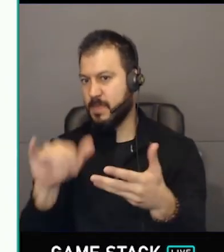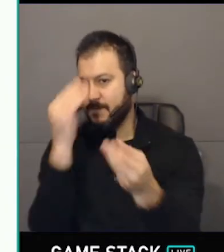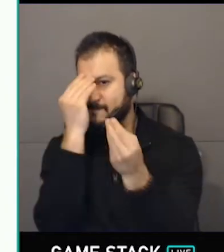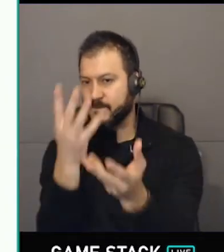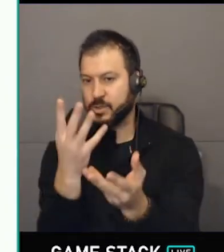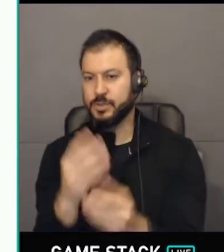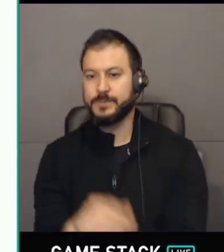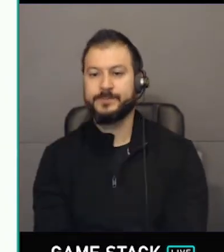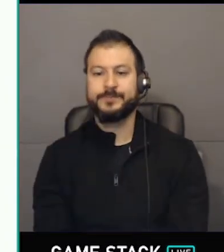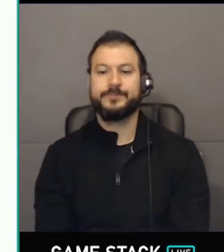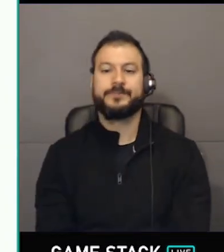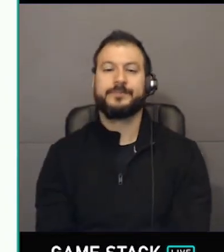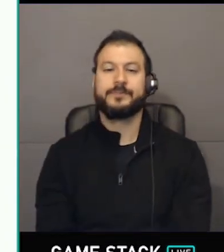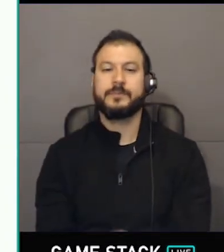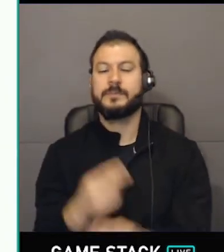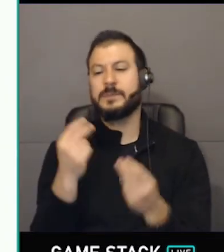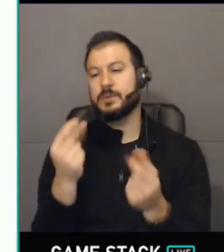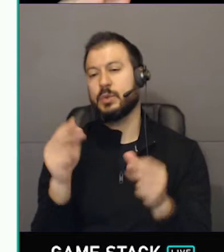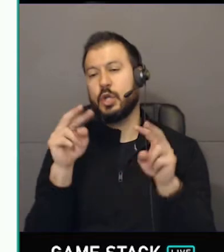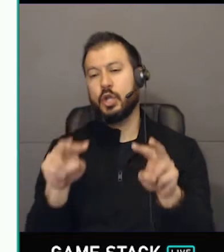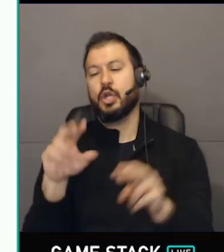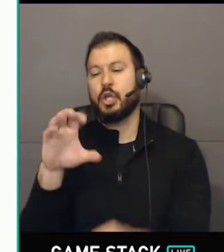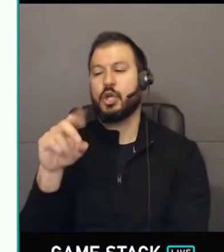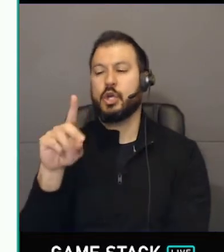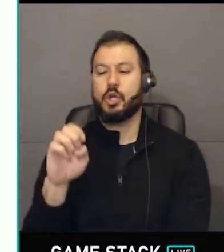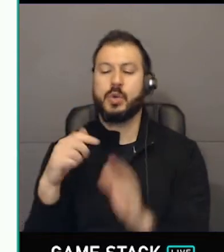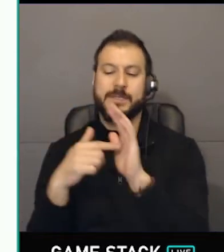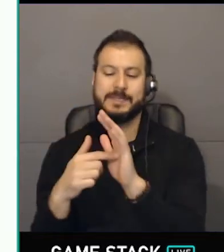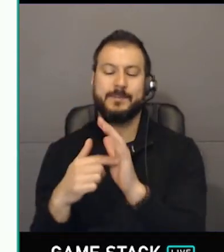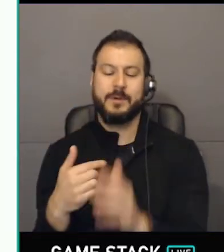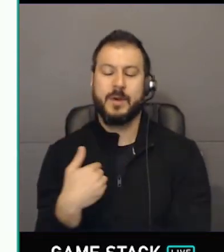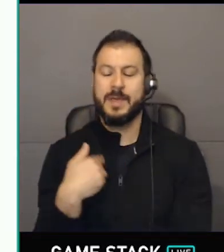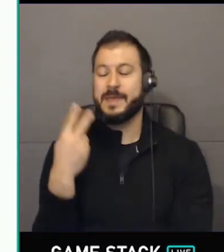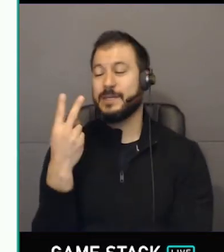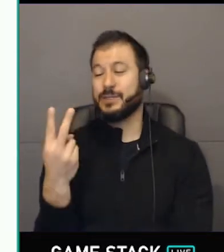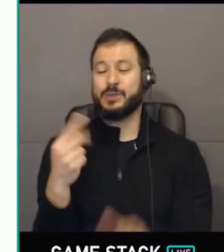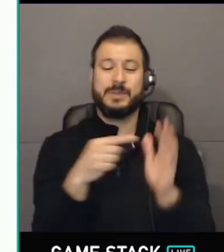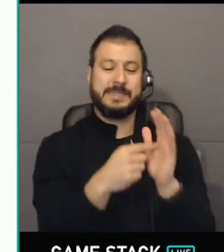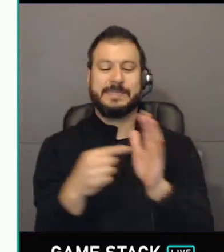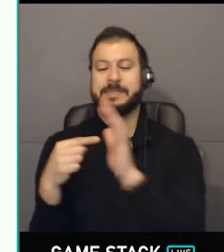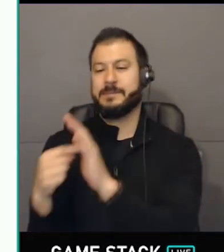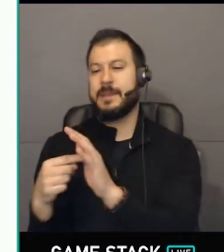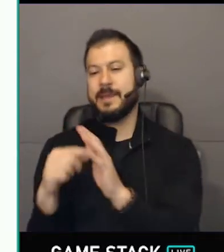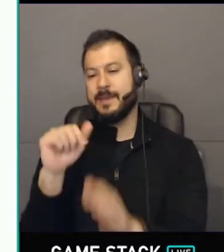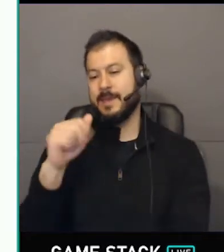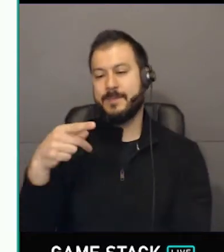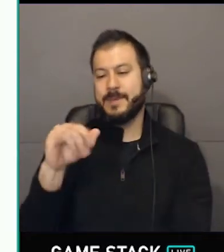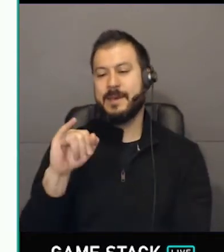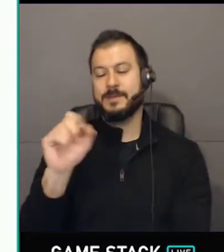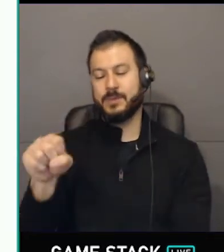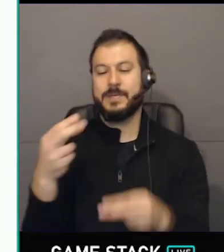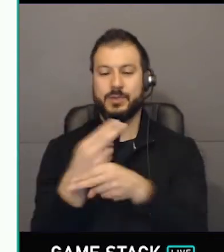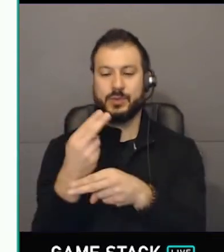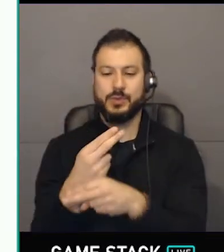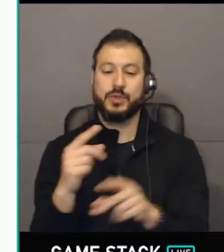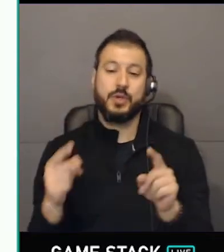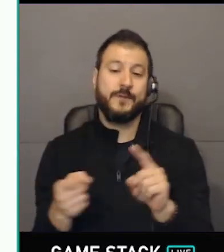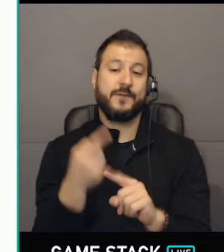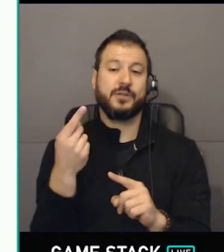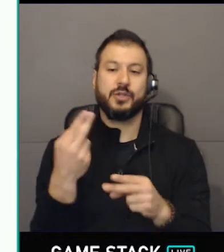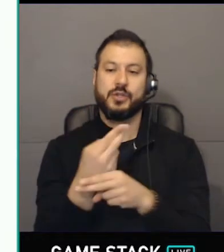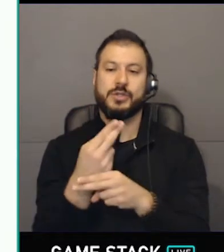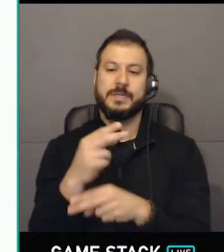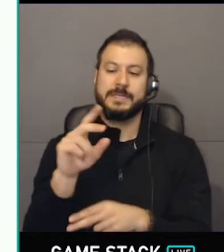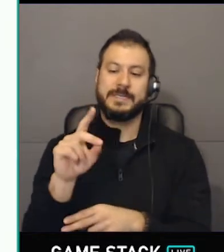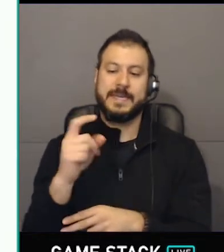Okay, let's quickly look at some code examples. There are two display capability APIs you can use. The first option uses DXGI